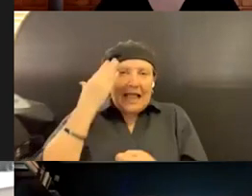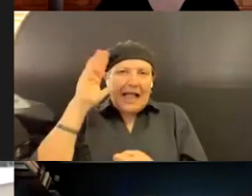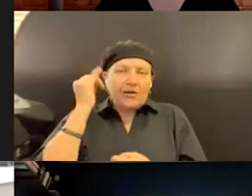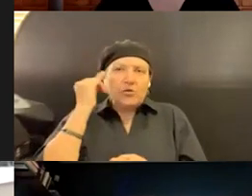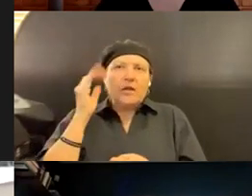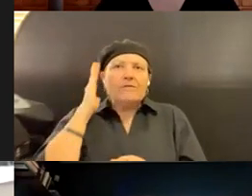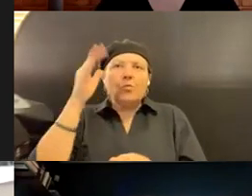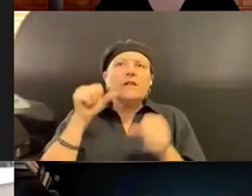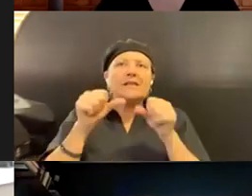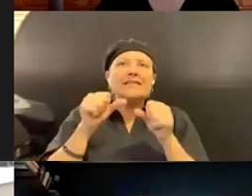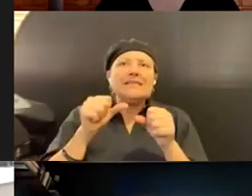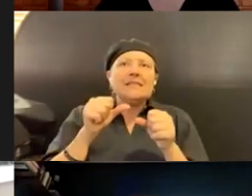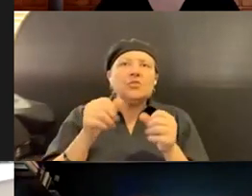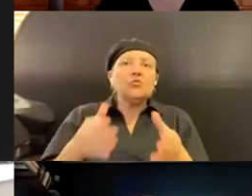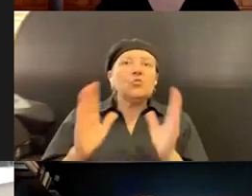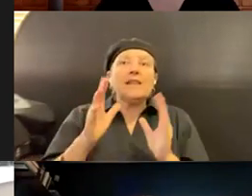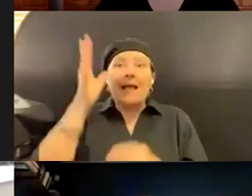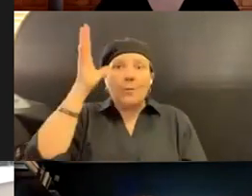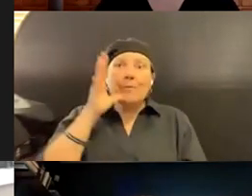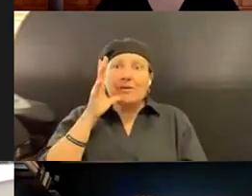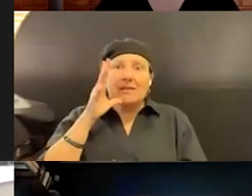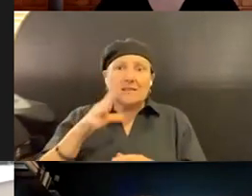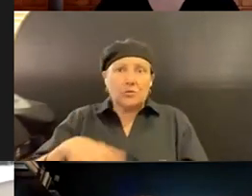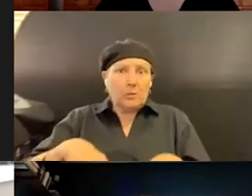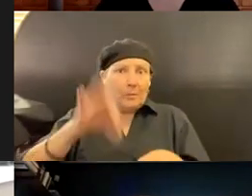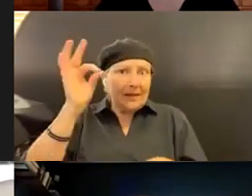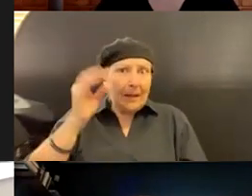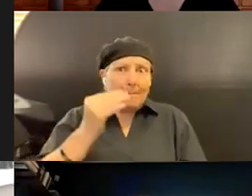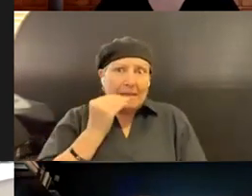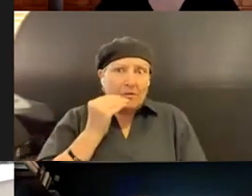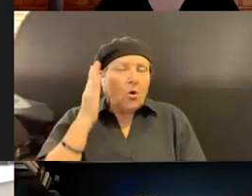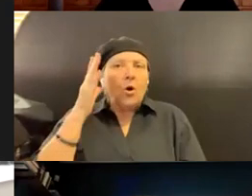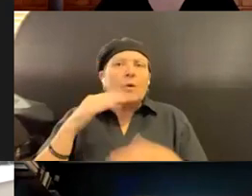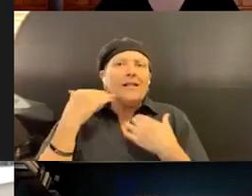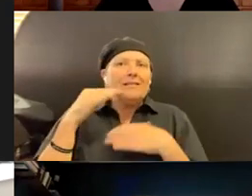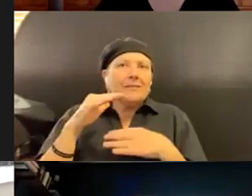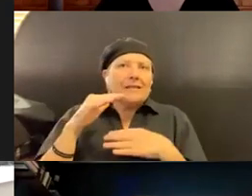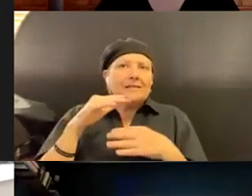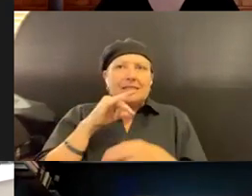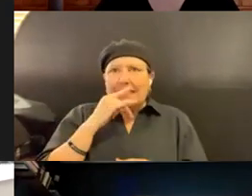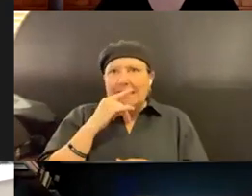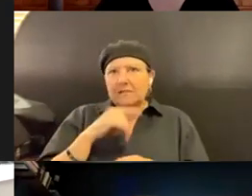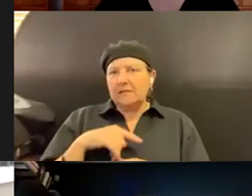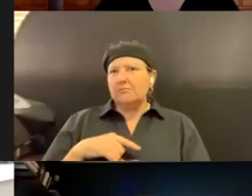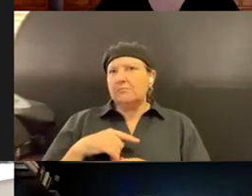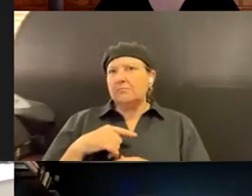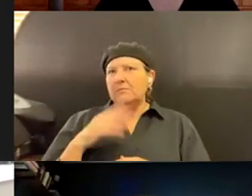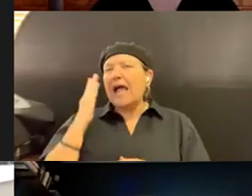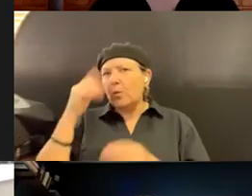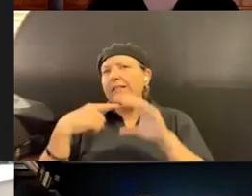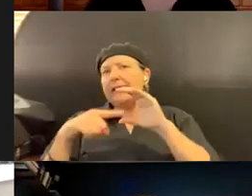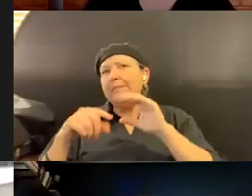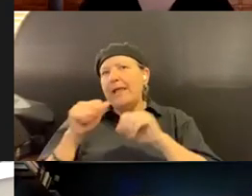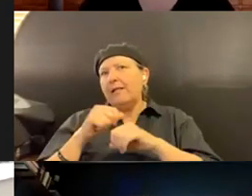parents to receive meals, or if they're going to just limit it to children. So I'll find that out, and then I'll shoot an email out to everybody about it.